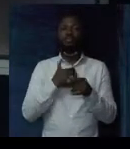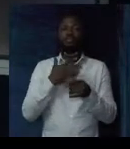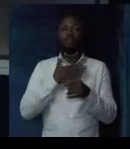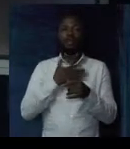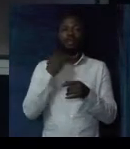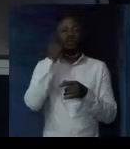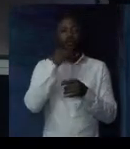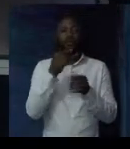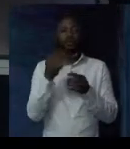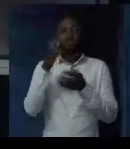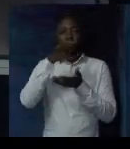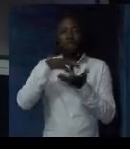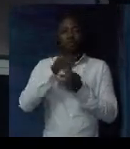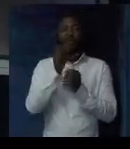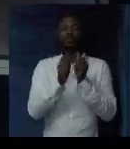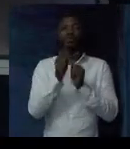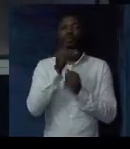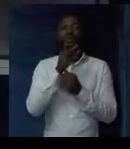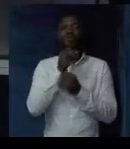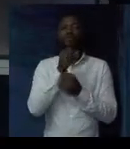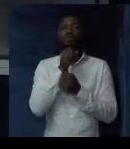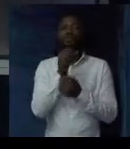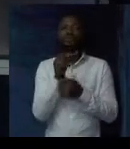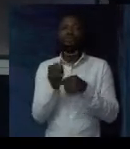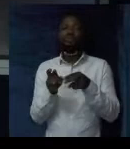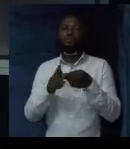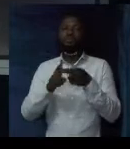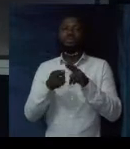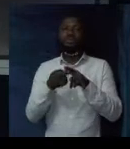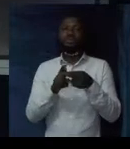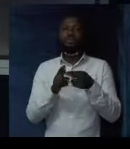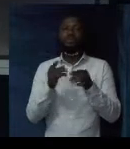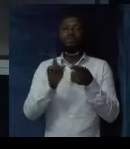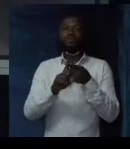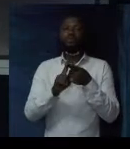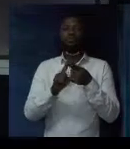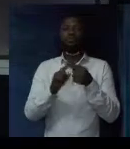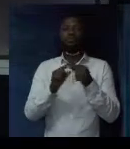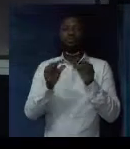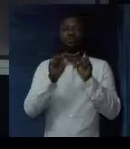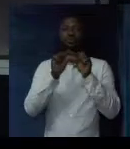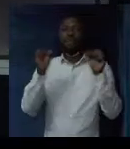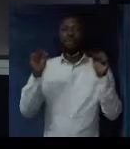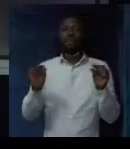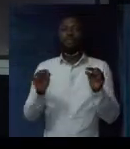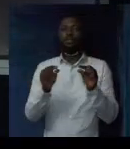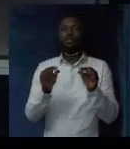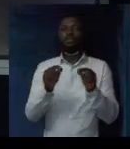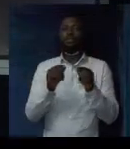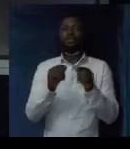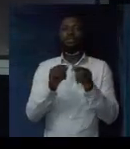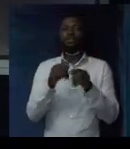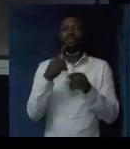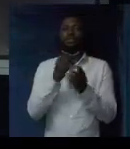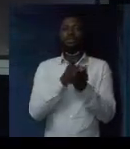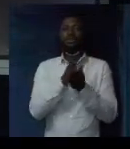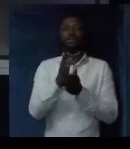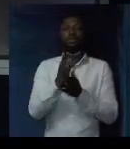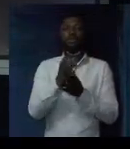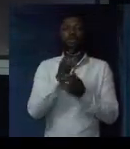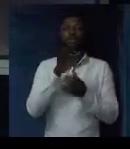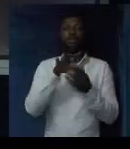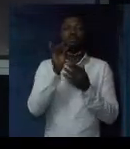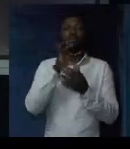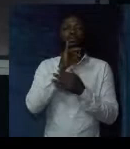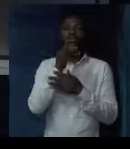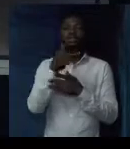let my face confuse you. Which one is not applying or not applicable to quadrilaterals? The correct option